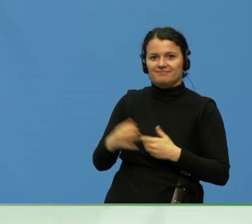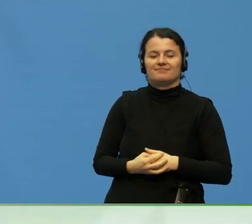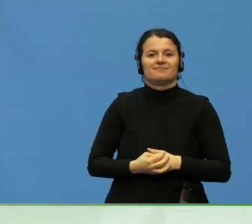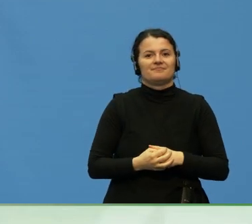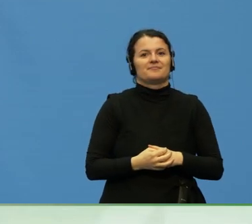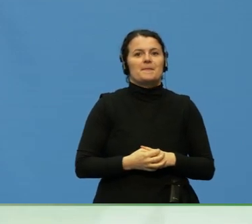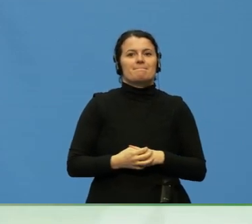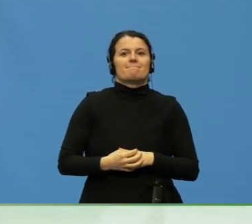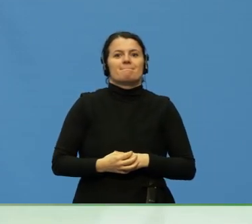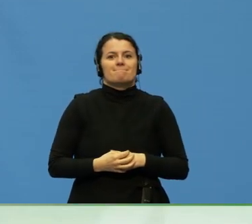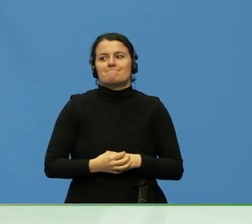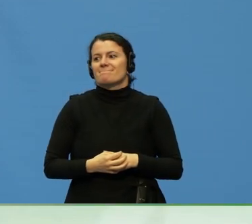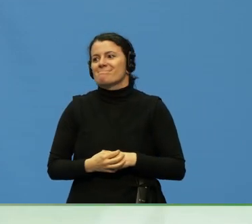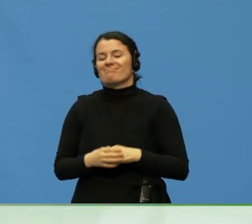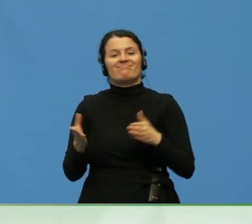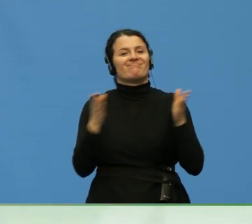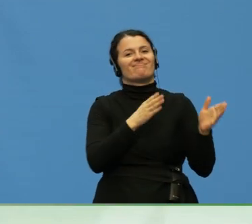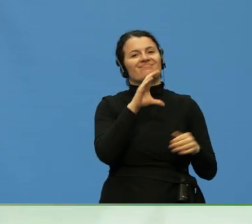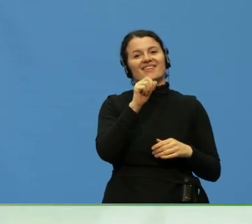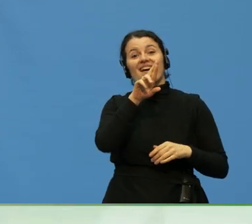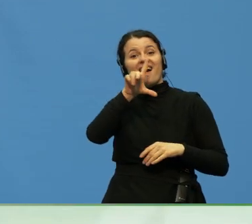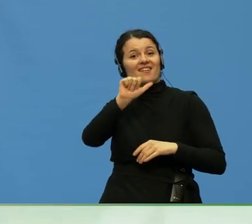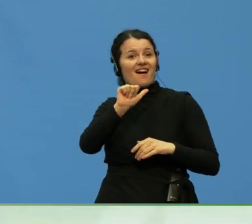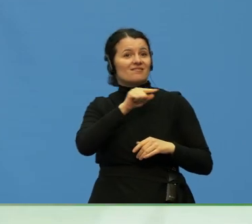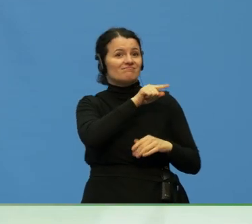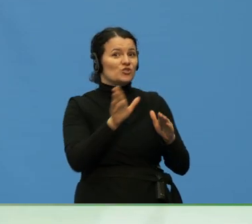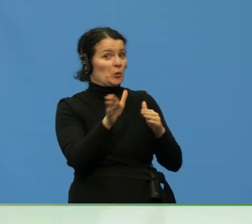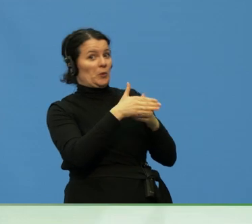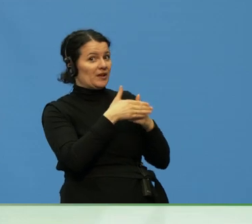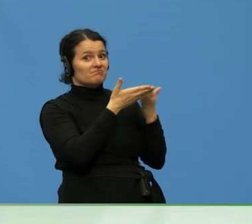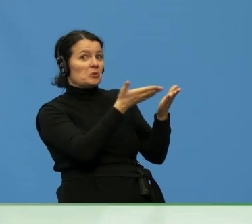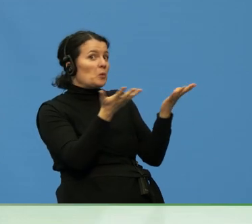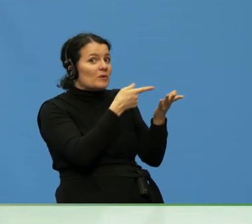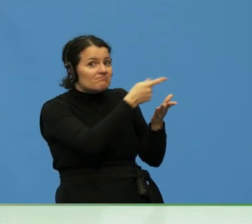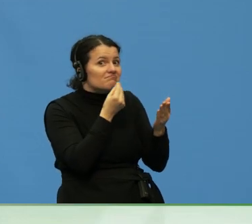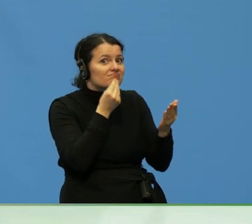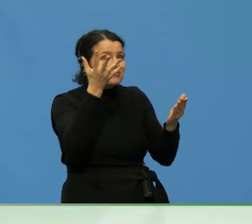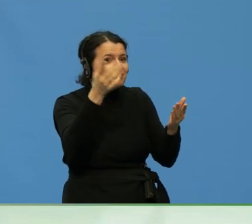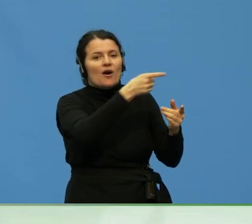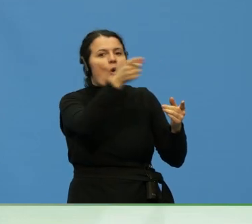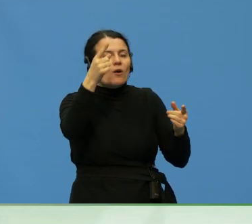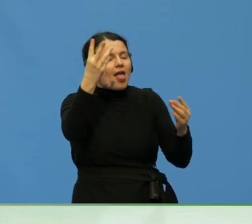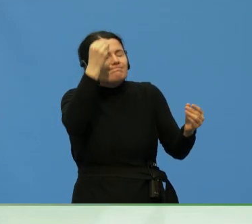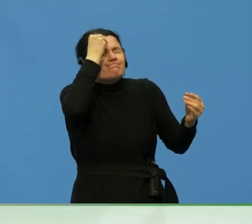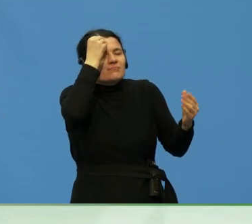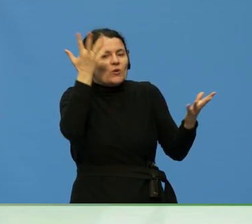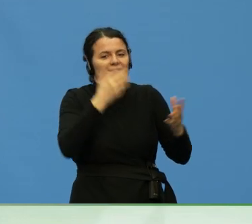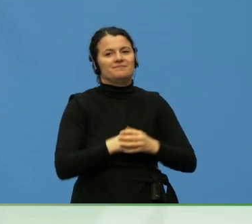Carla, what's your final recommendation and your final request for the homework for the audience?